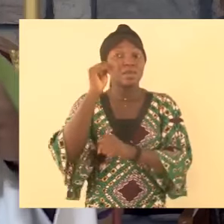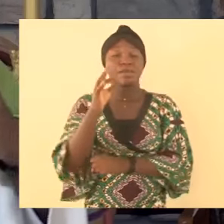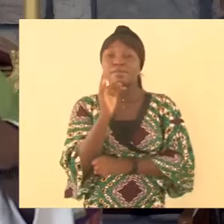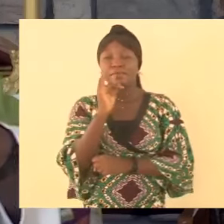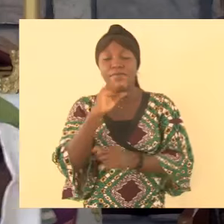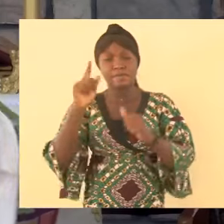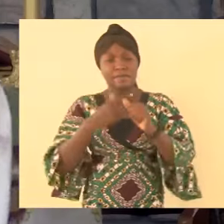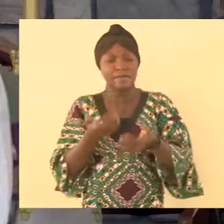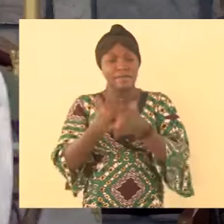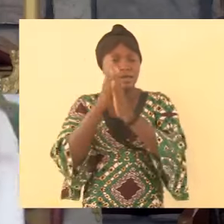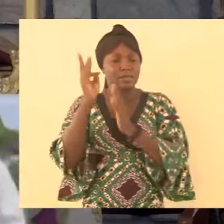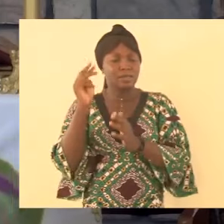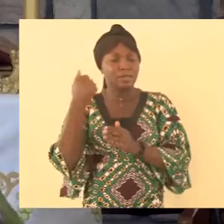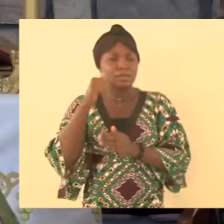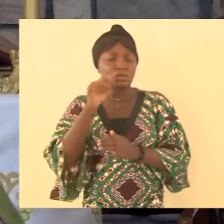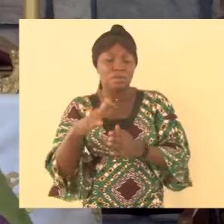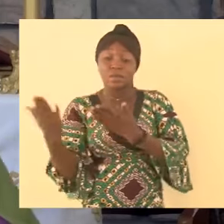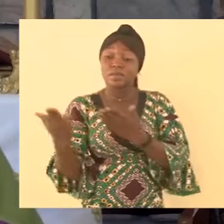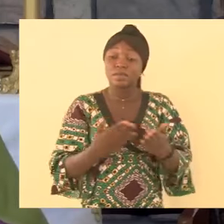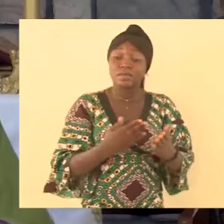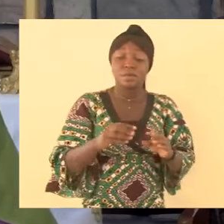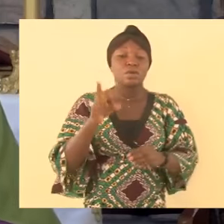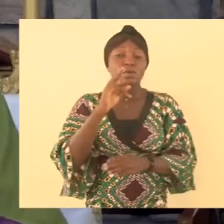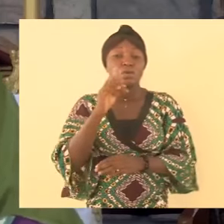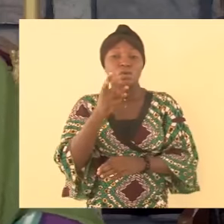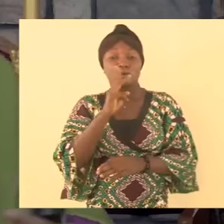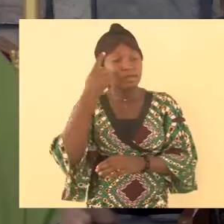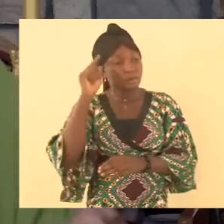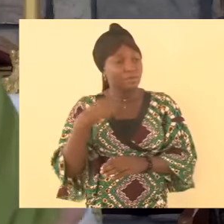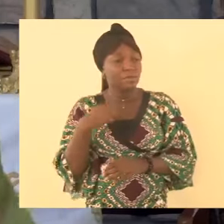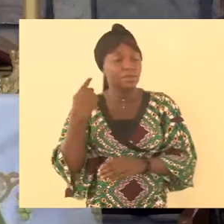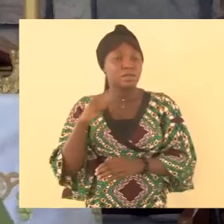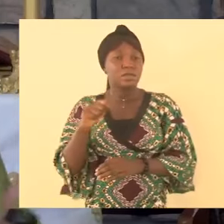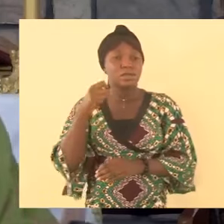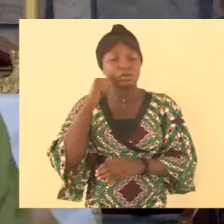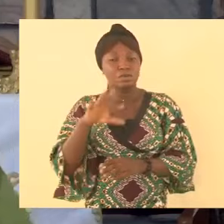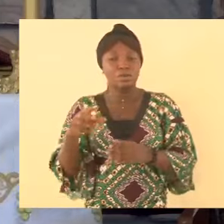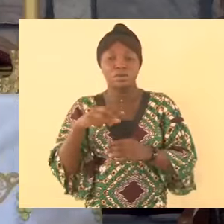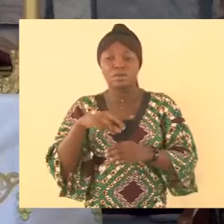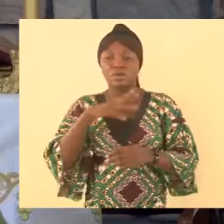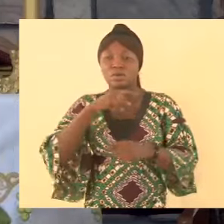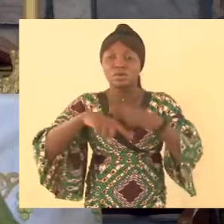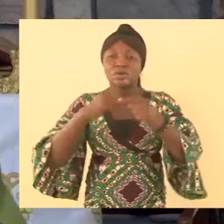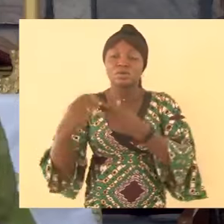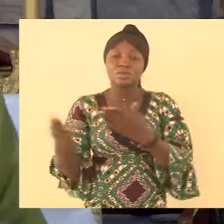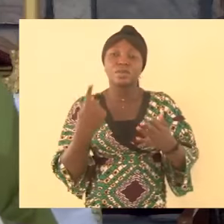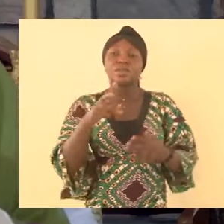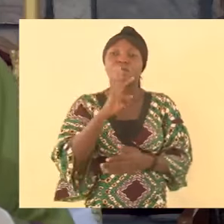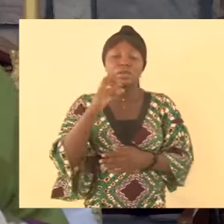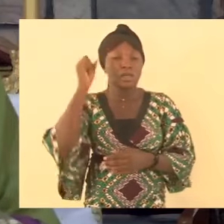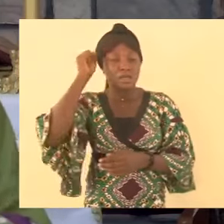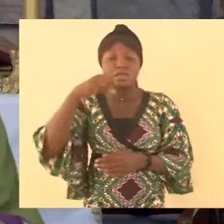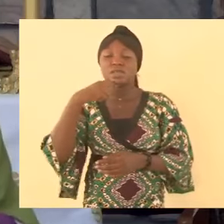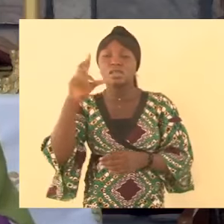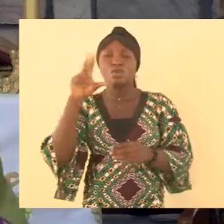He first of all asked the woman, go and bring me water to drink. The woman said, She was going to bring the water. He said, hey, not only